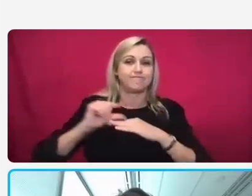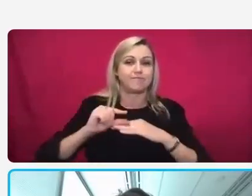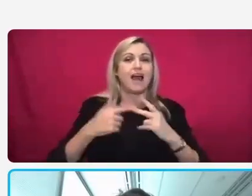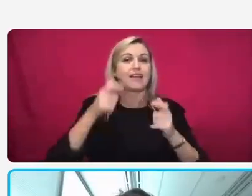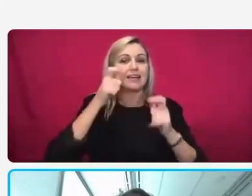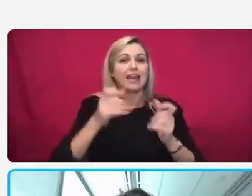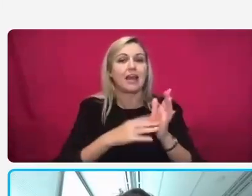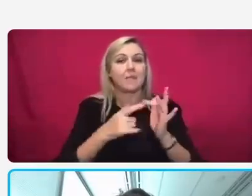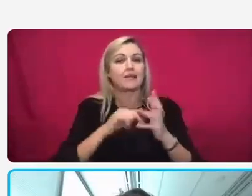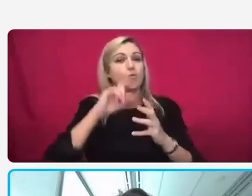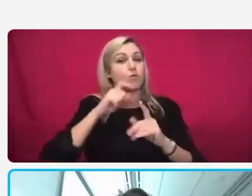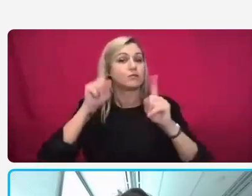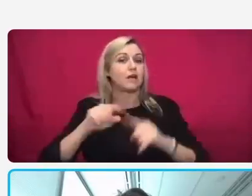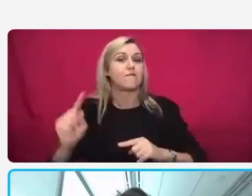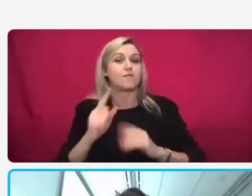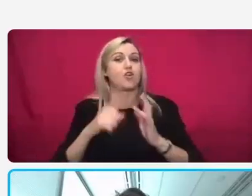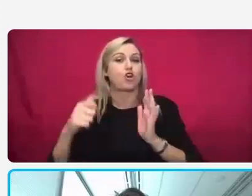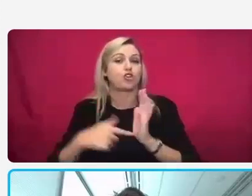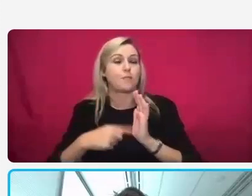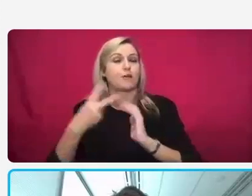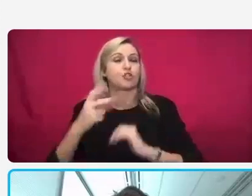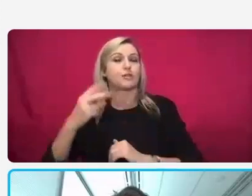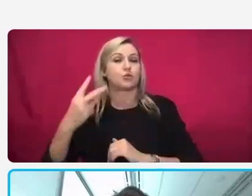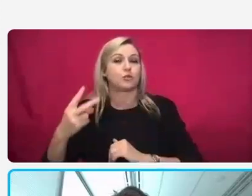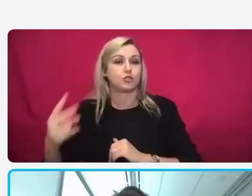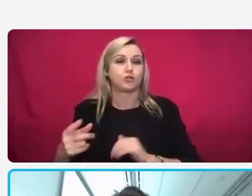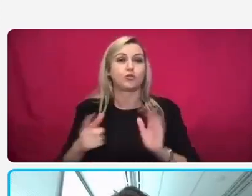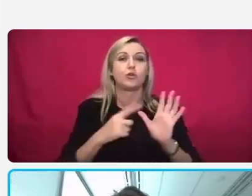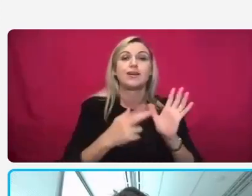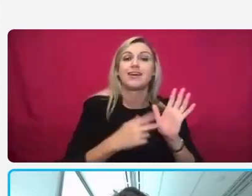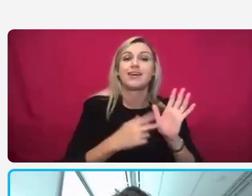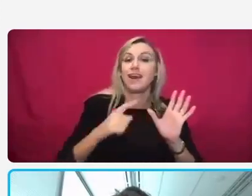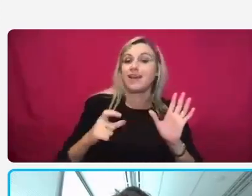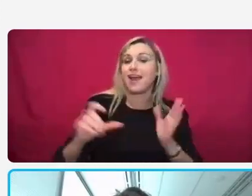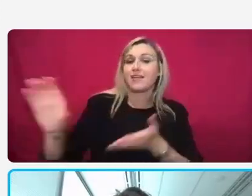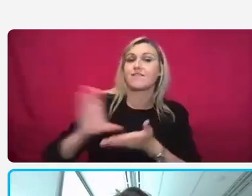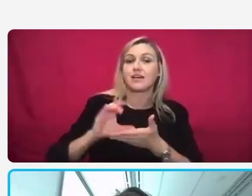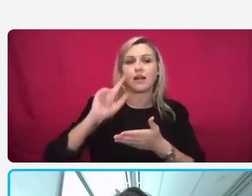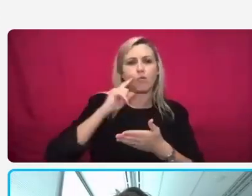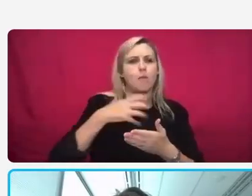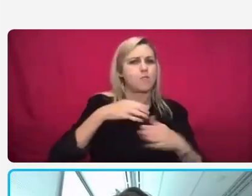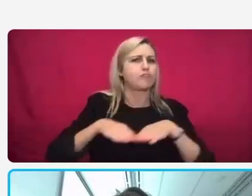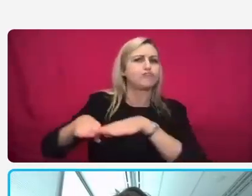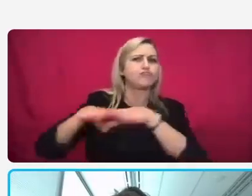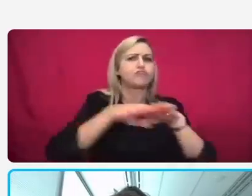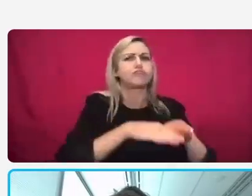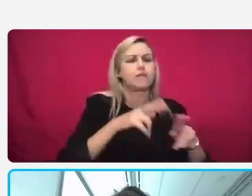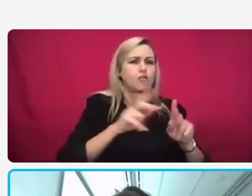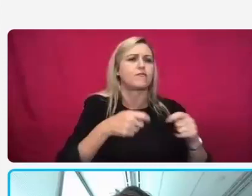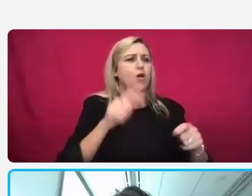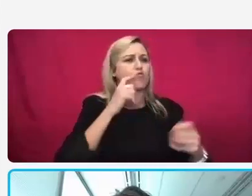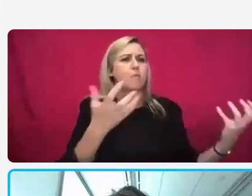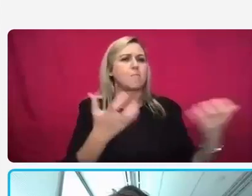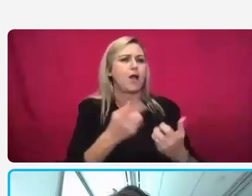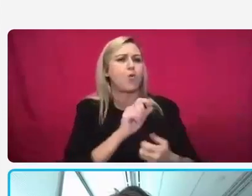October 2022. The AN-ACC care funding model will provide a more equitable funding outcome for providers that better matches